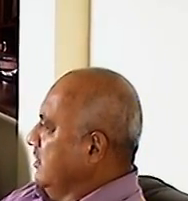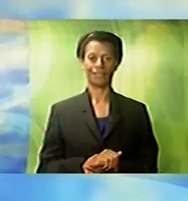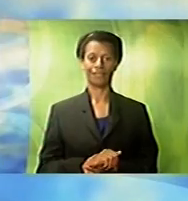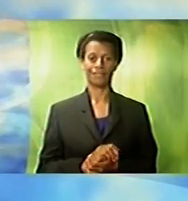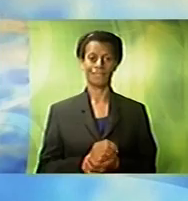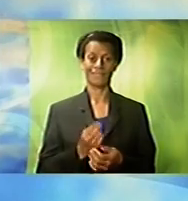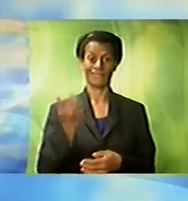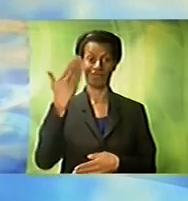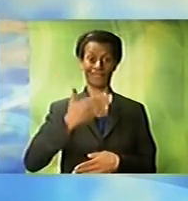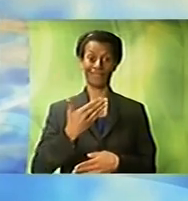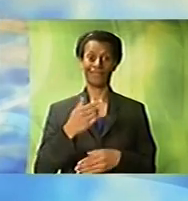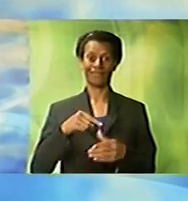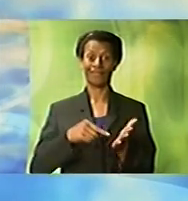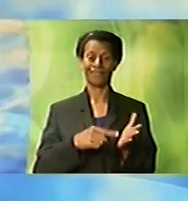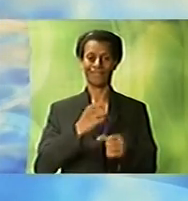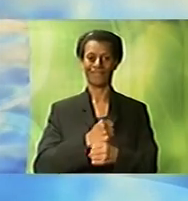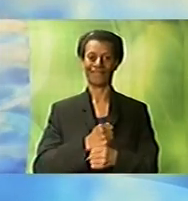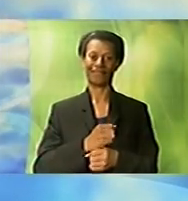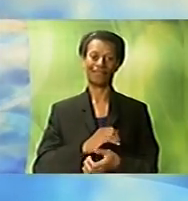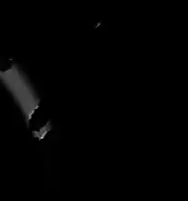standards. Good evening, I'm Tanyala Ngavindi.